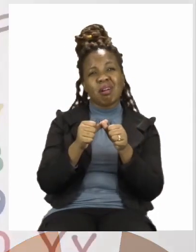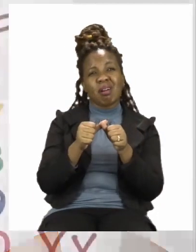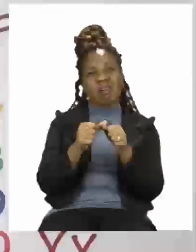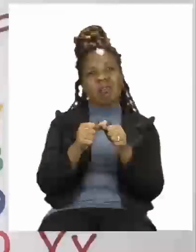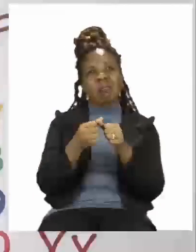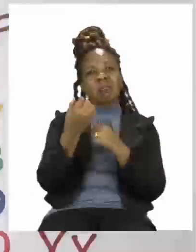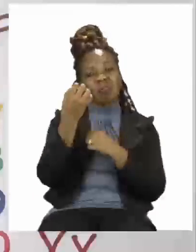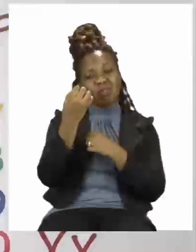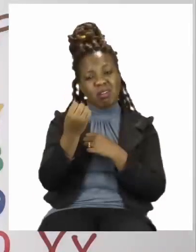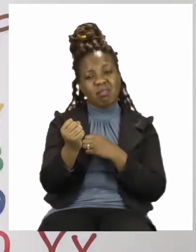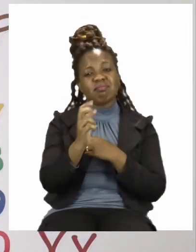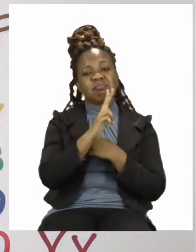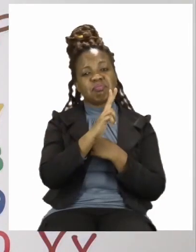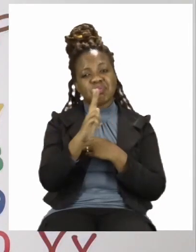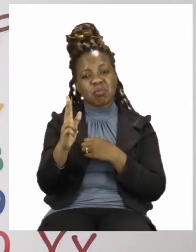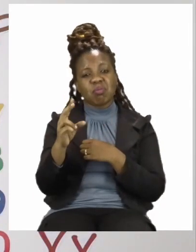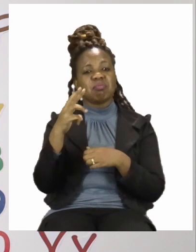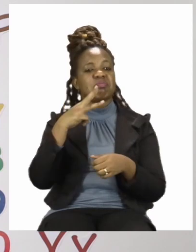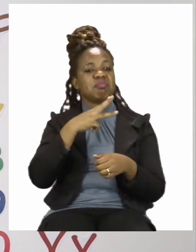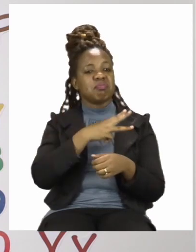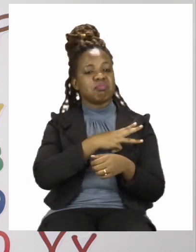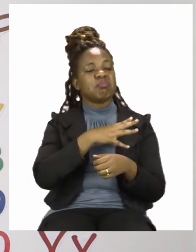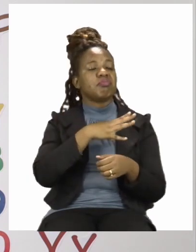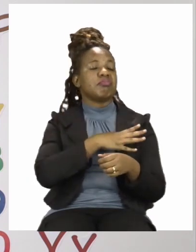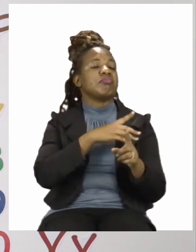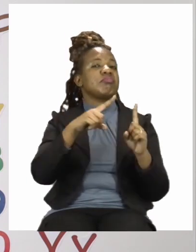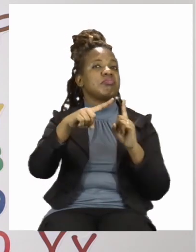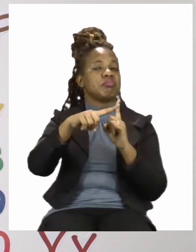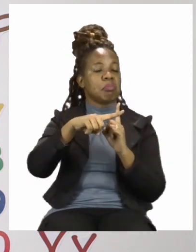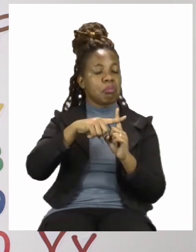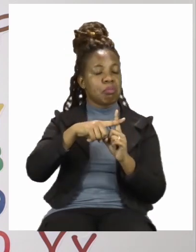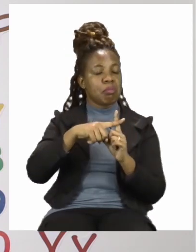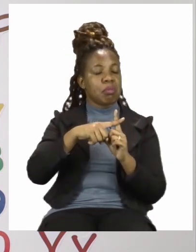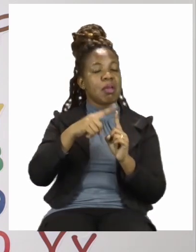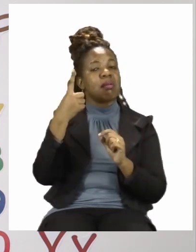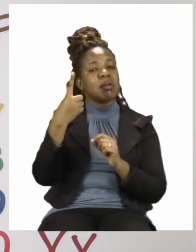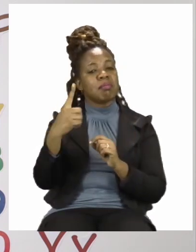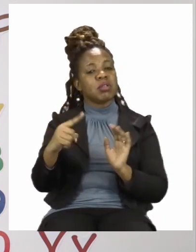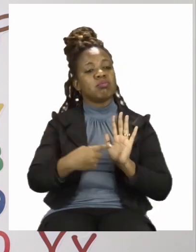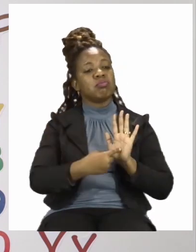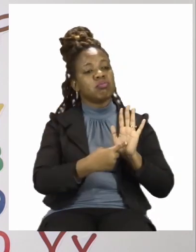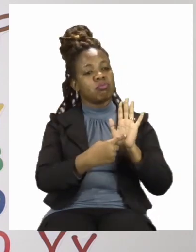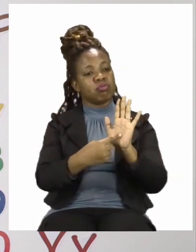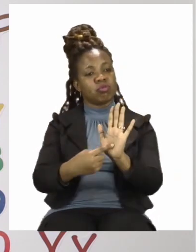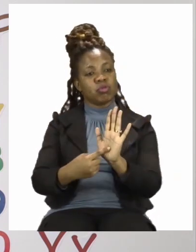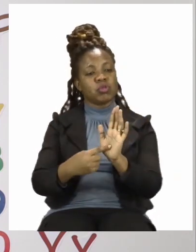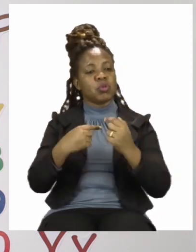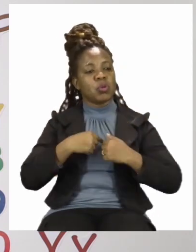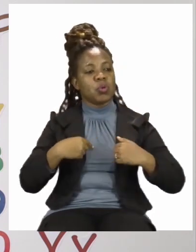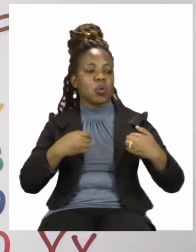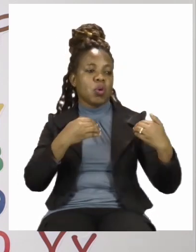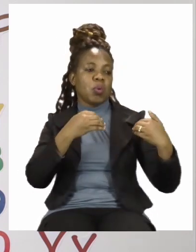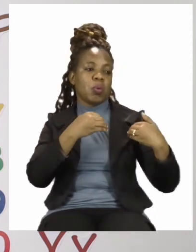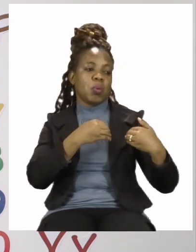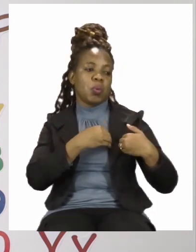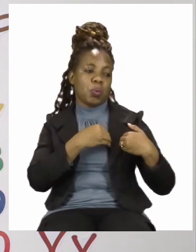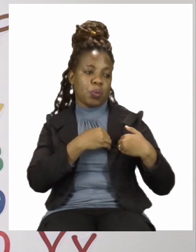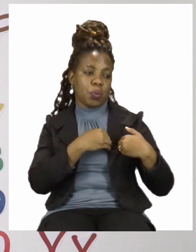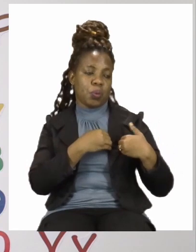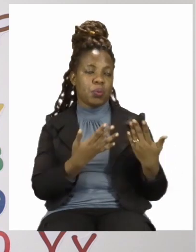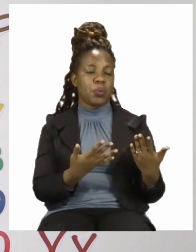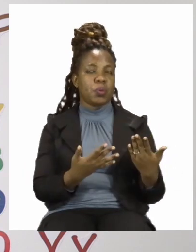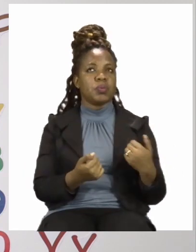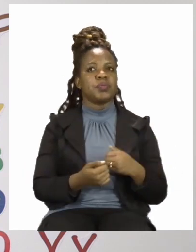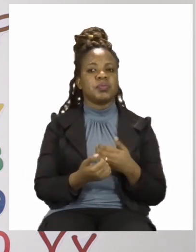and AIDS, but we need to show them that we care by being their friends, helping them where we